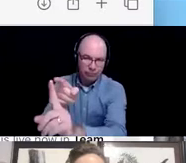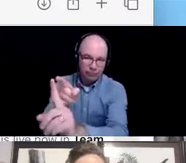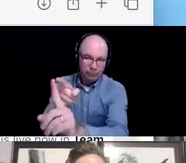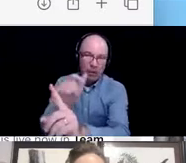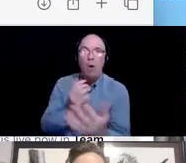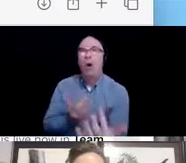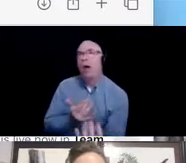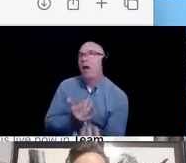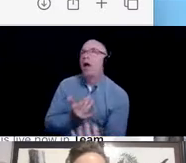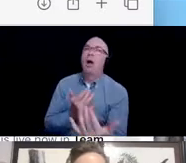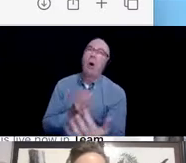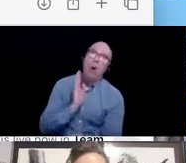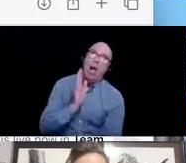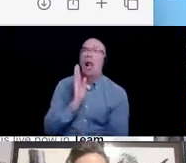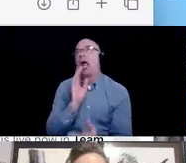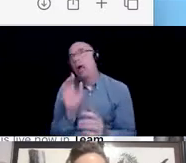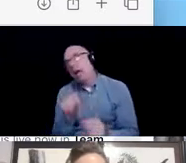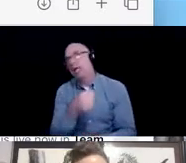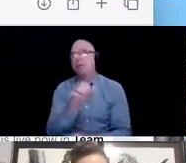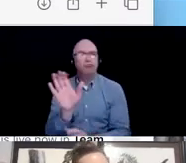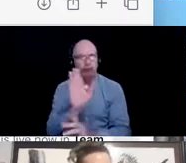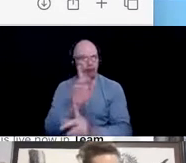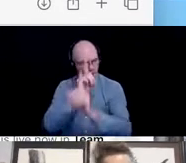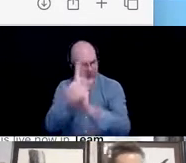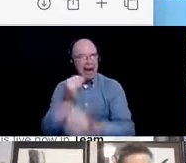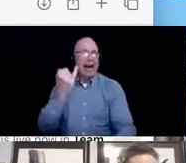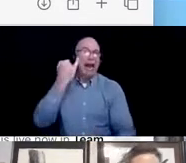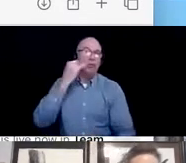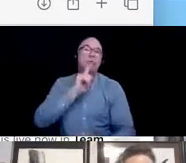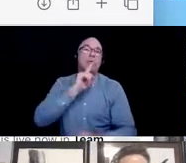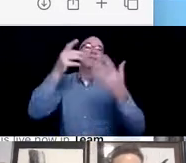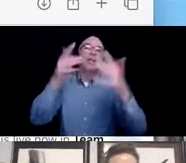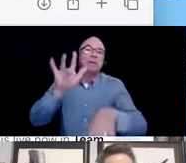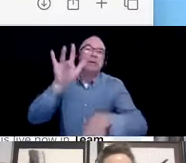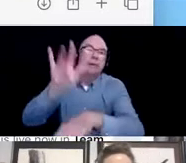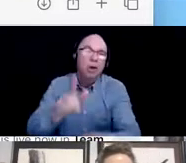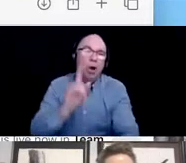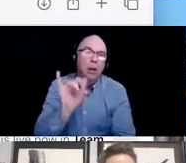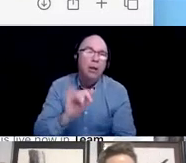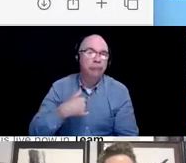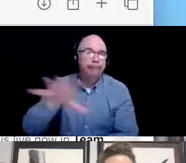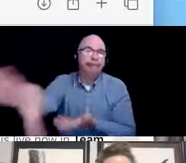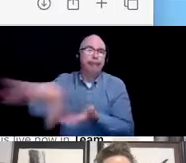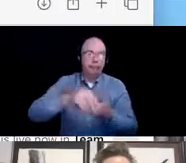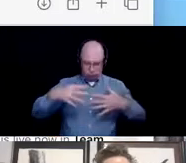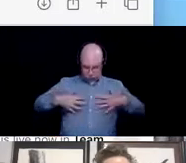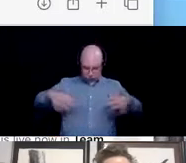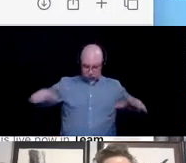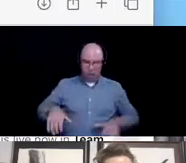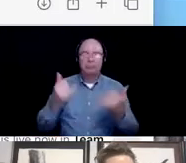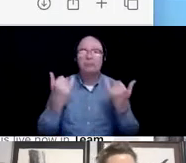my business today? If I was Diamond, I would do this. Of course, I'd be confident if I was that. Well, if I